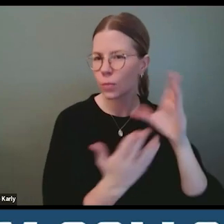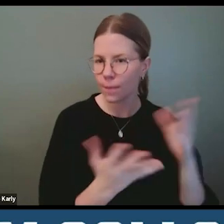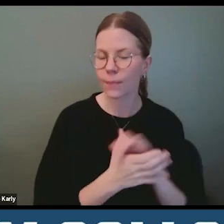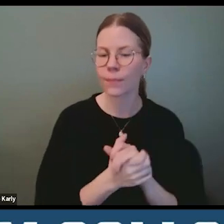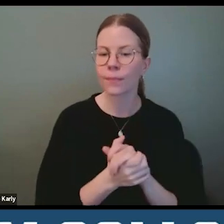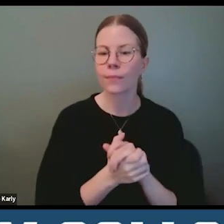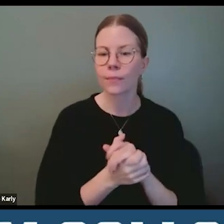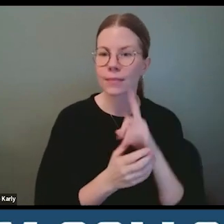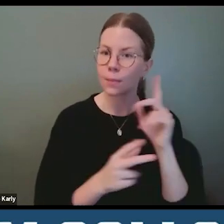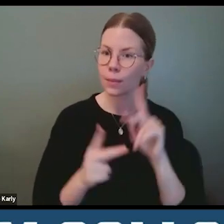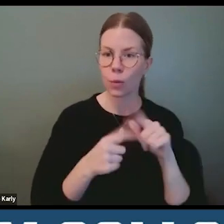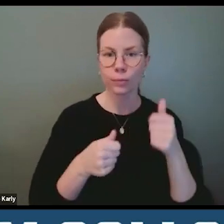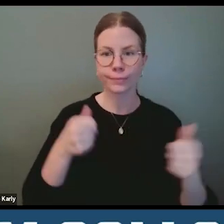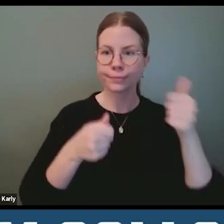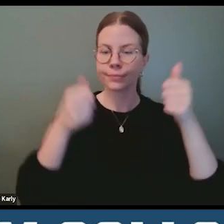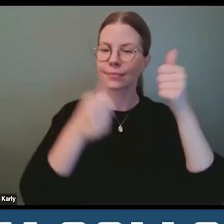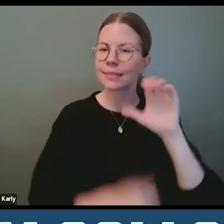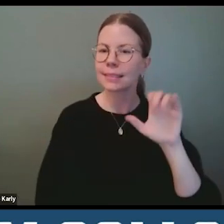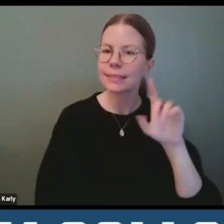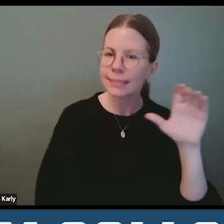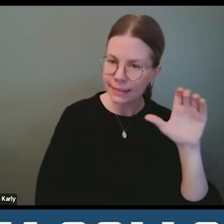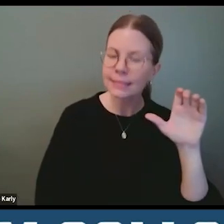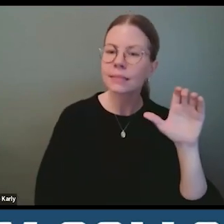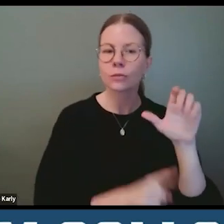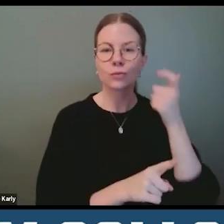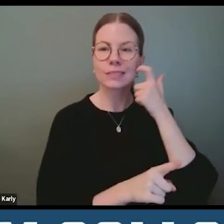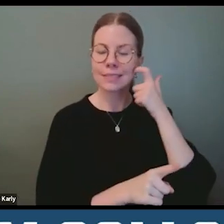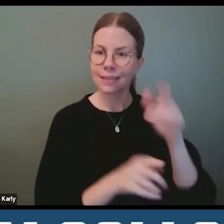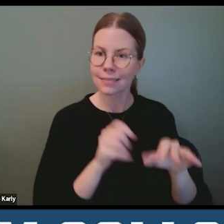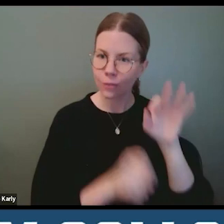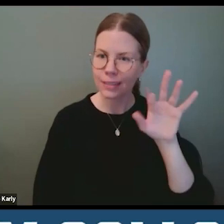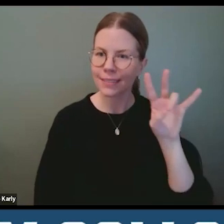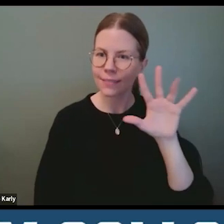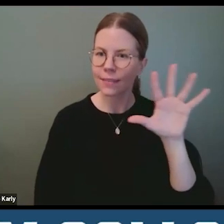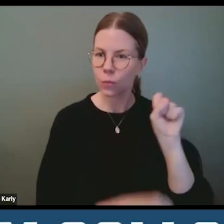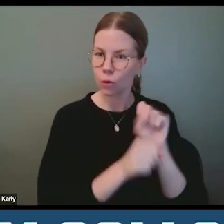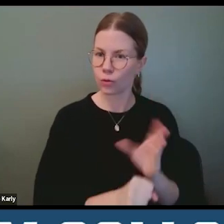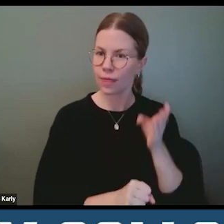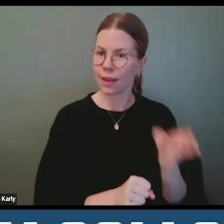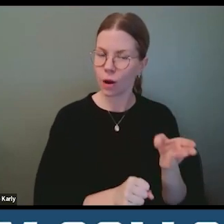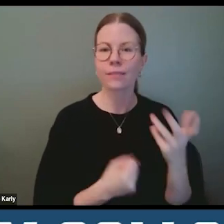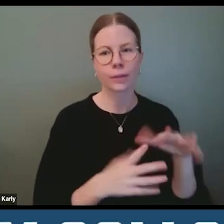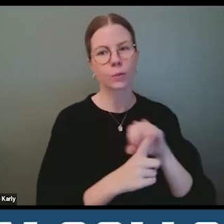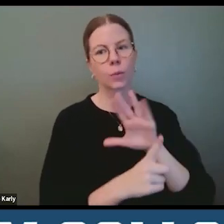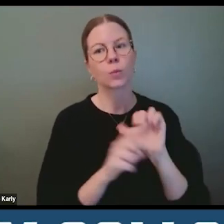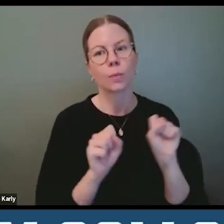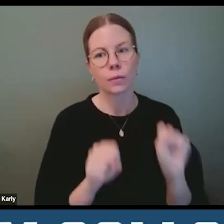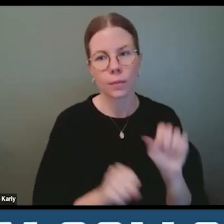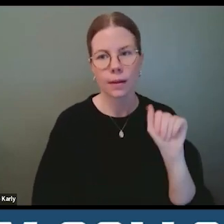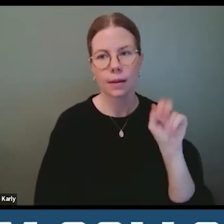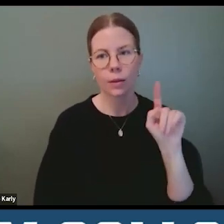Officials at the Center for Disease Control and Prevention recently discovered that at least 75 workers there had been exposed to possible anthrax